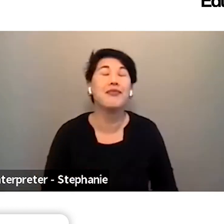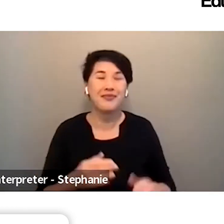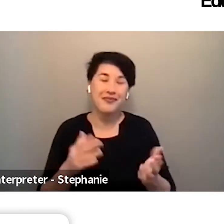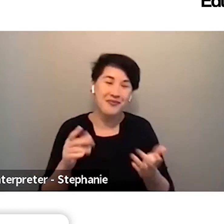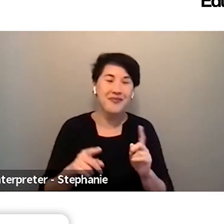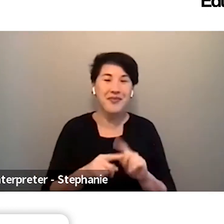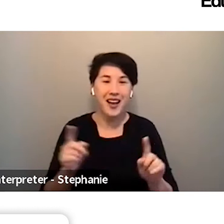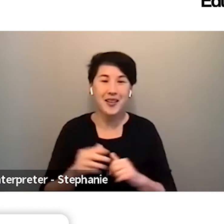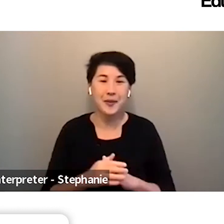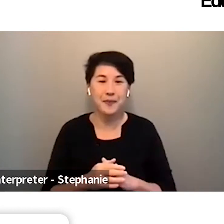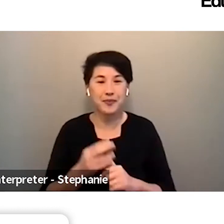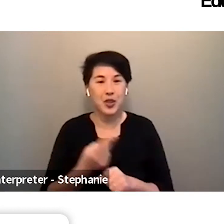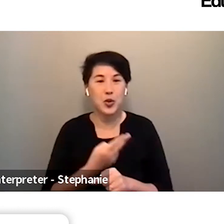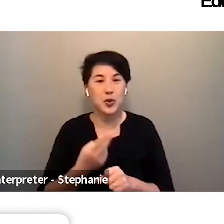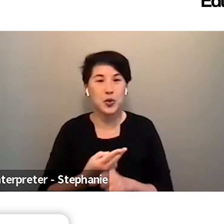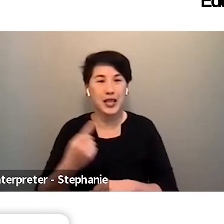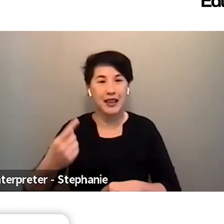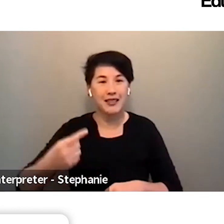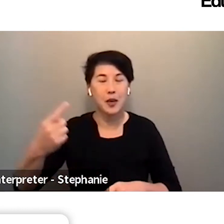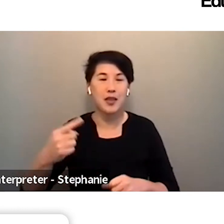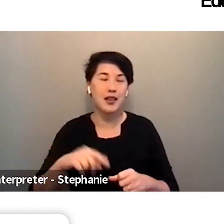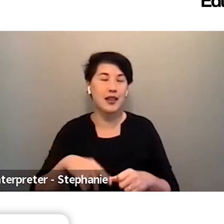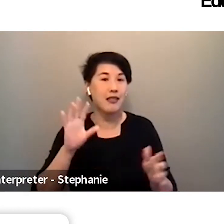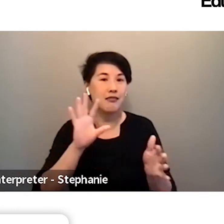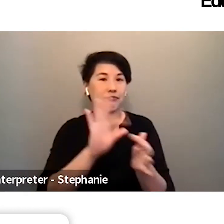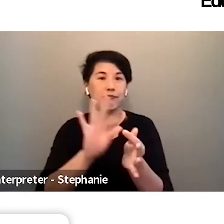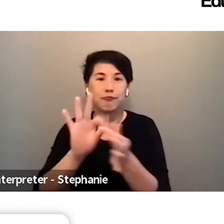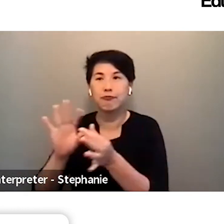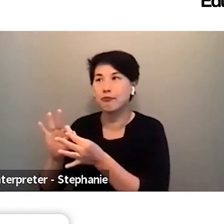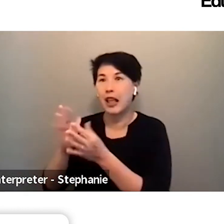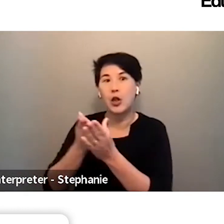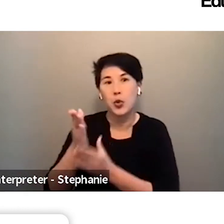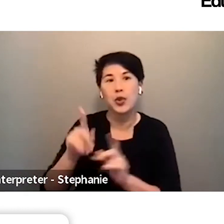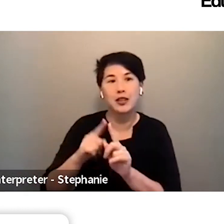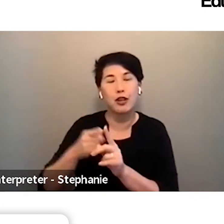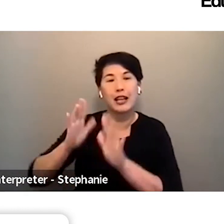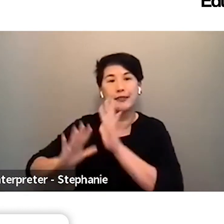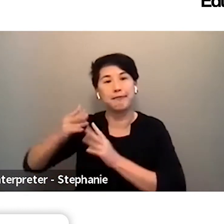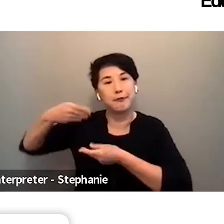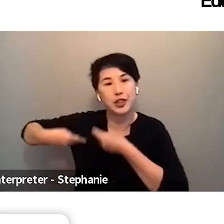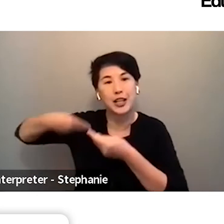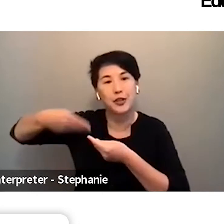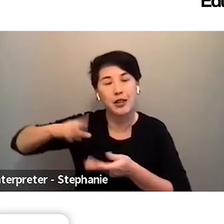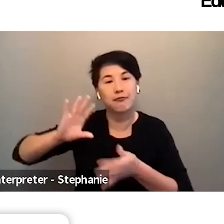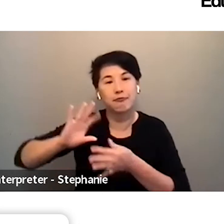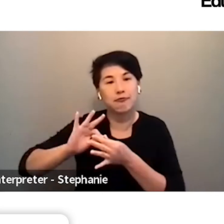just using something and connecting it across generations is really a form